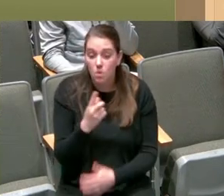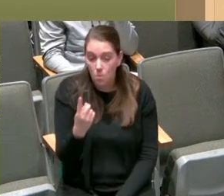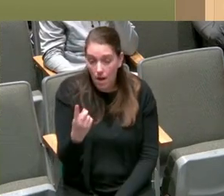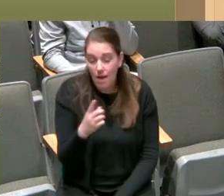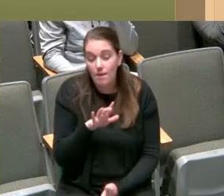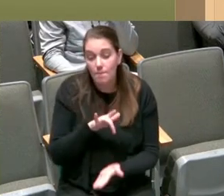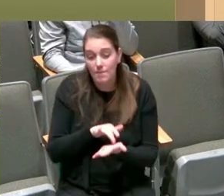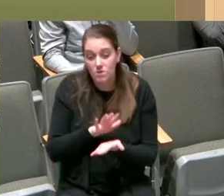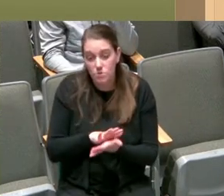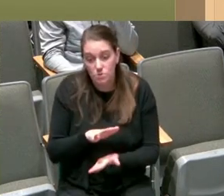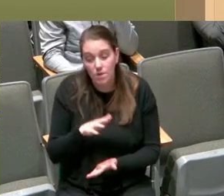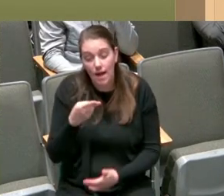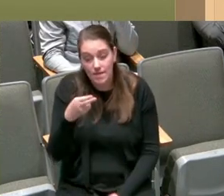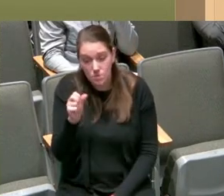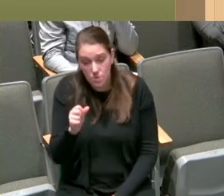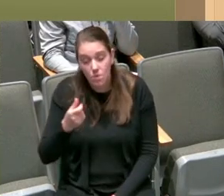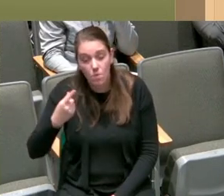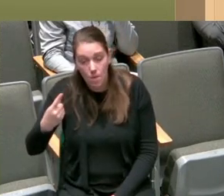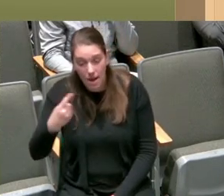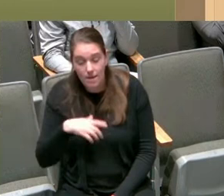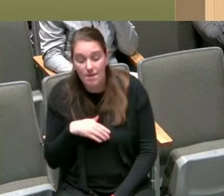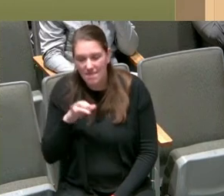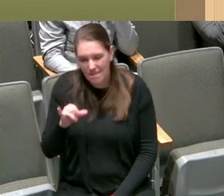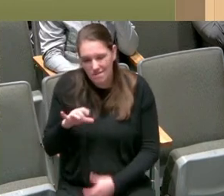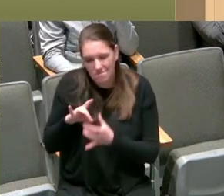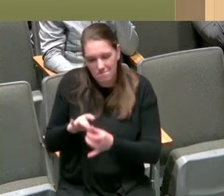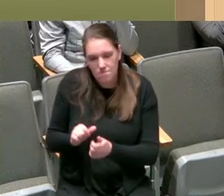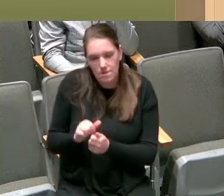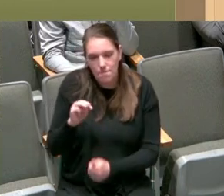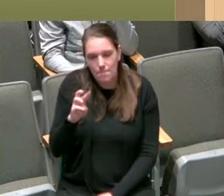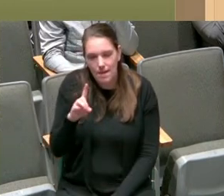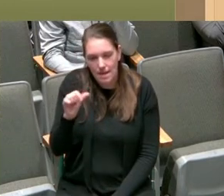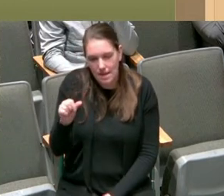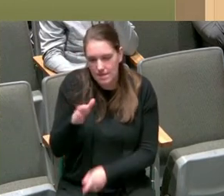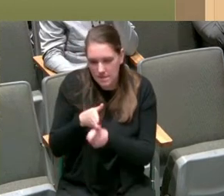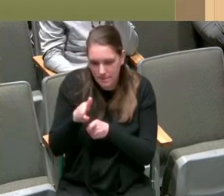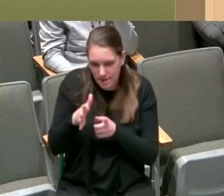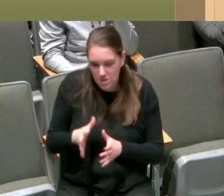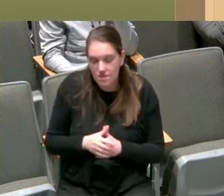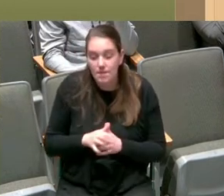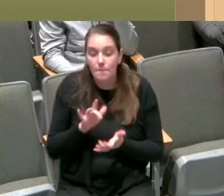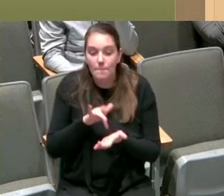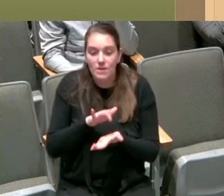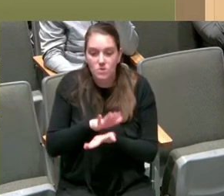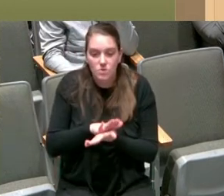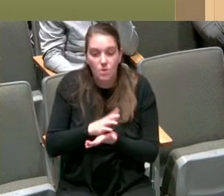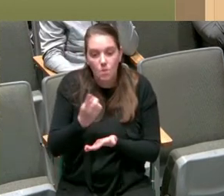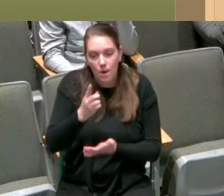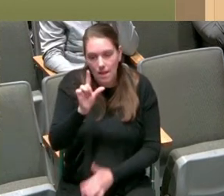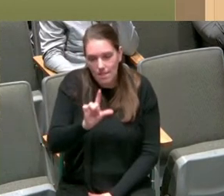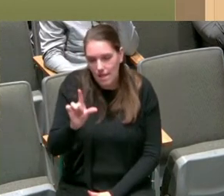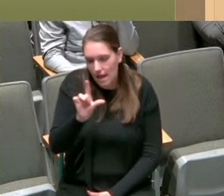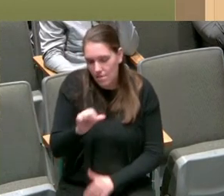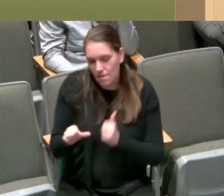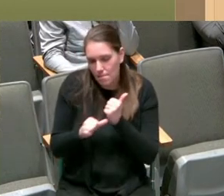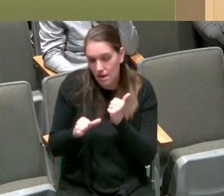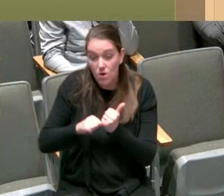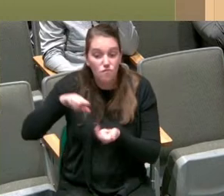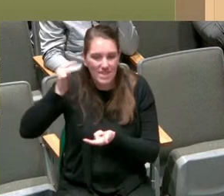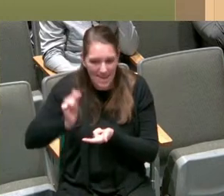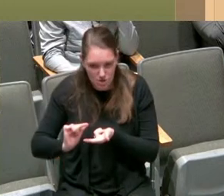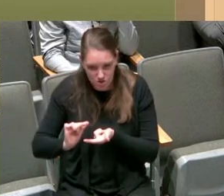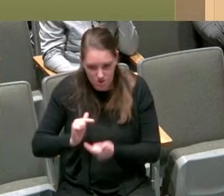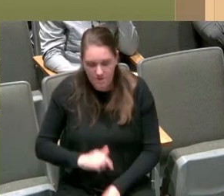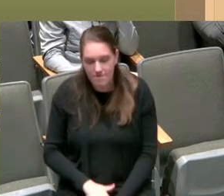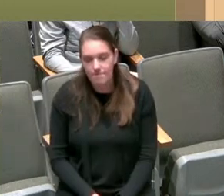high school one those are both media Specialists Middle School one Library para reduction